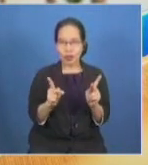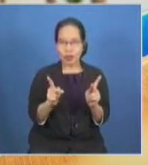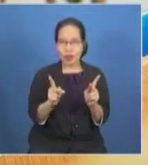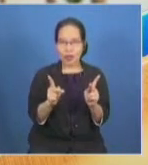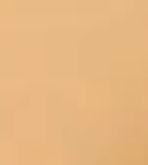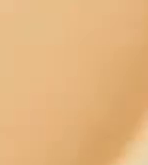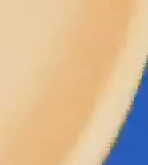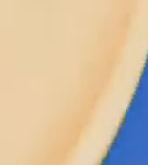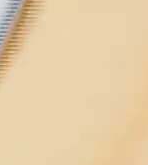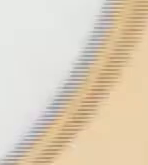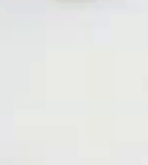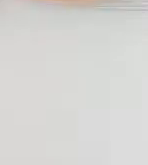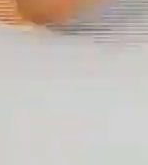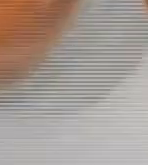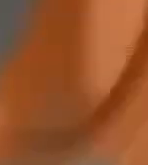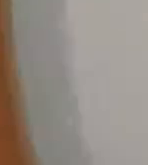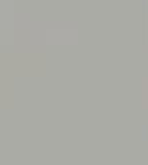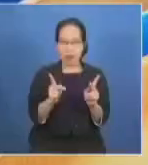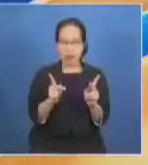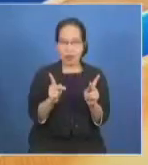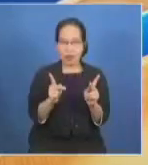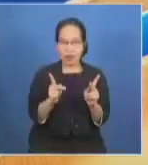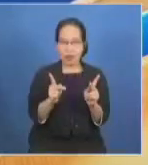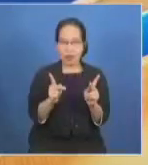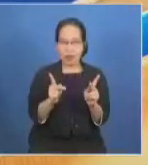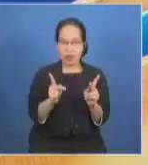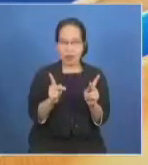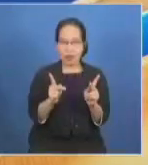of our Philemon.